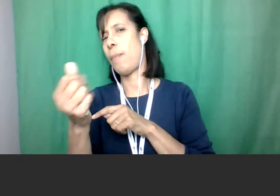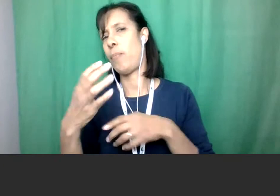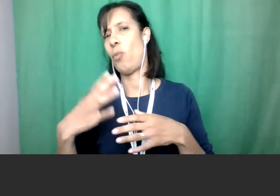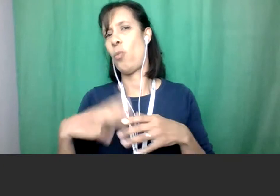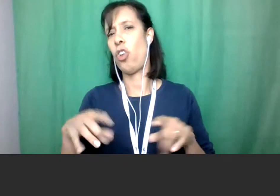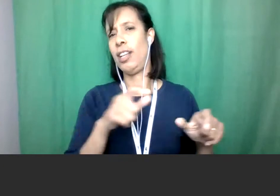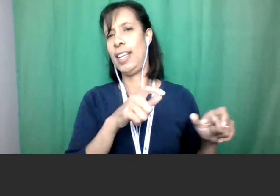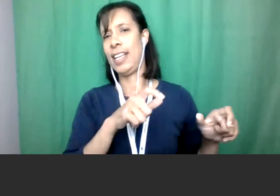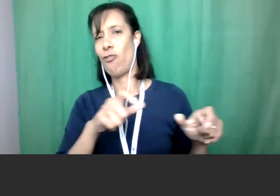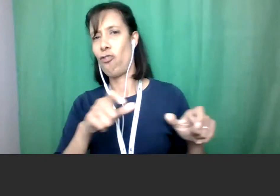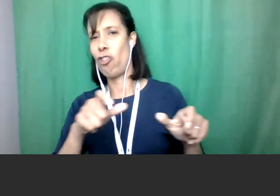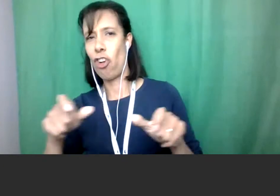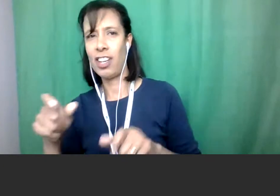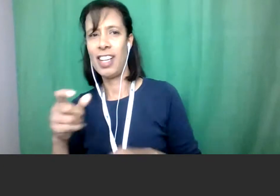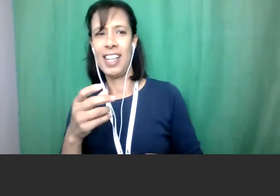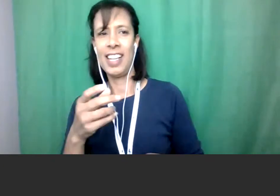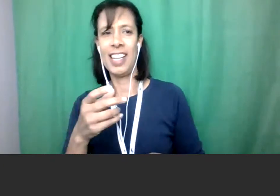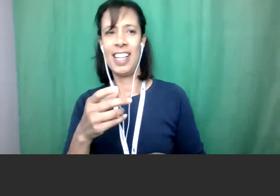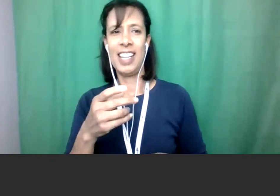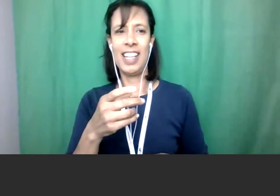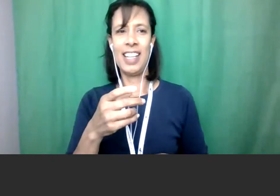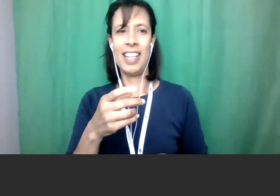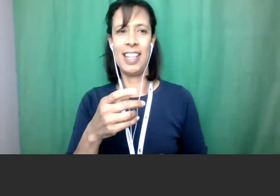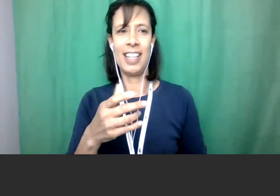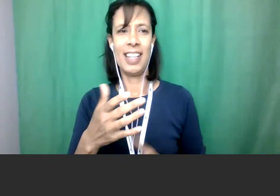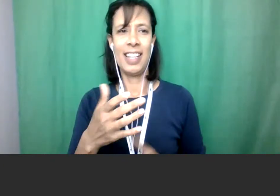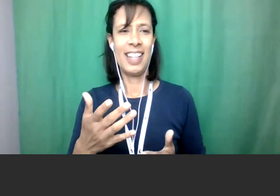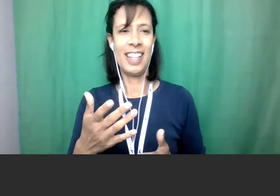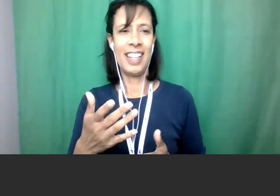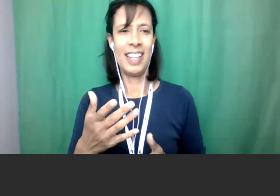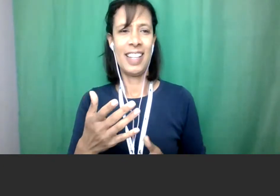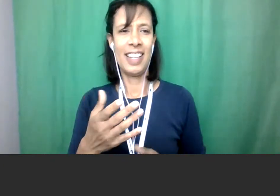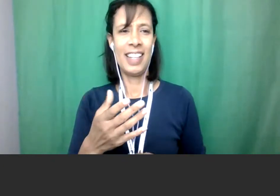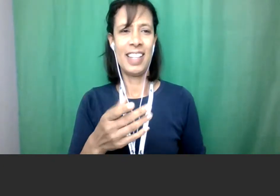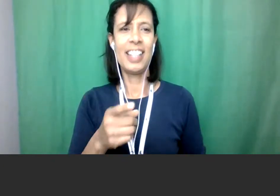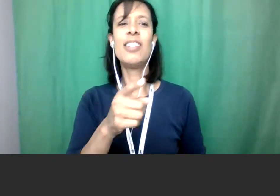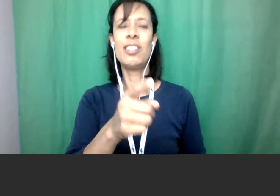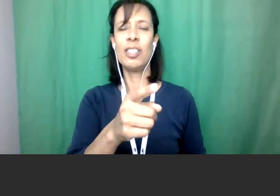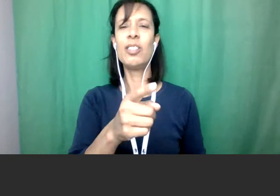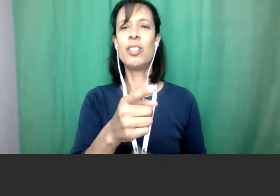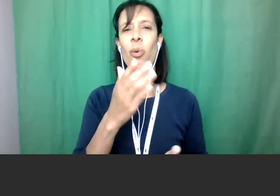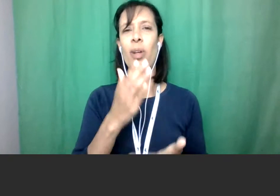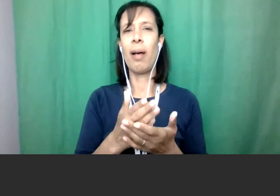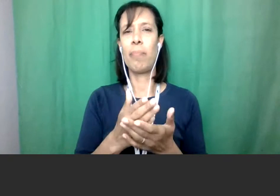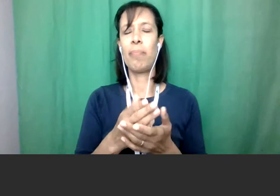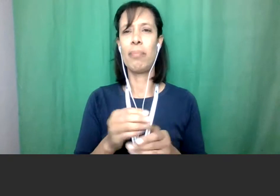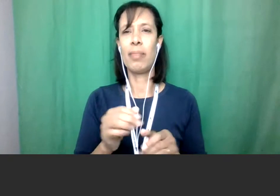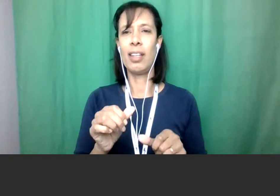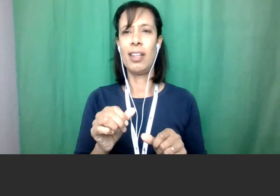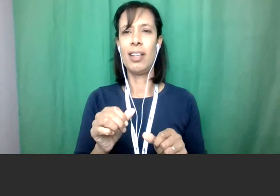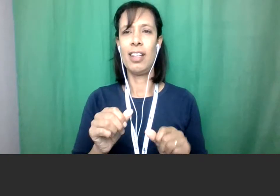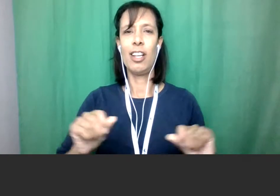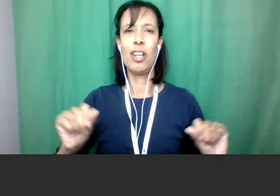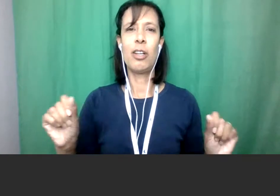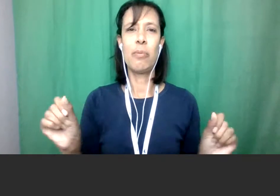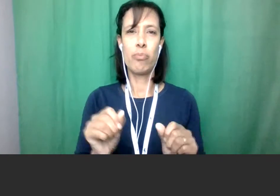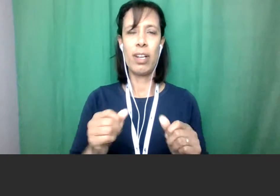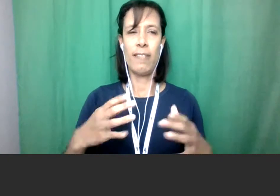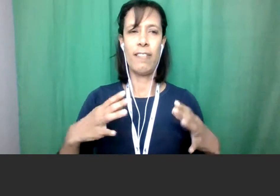and then a bit of an expletive there, break please. I'm going to make a very short break in that case, because I think there's a bit of a